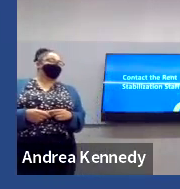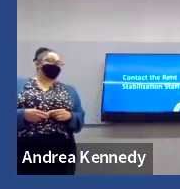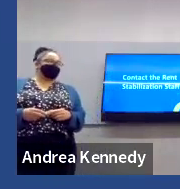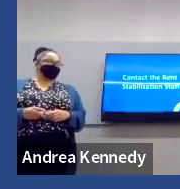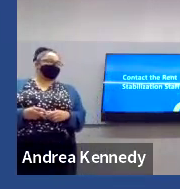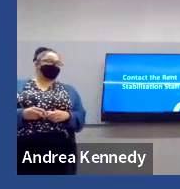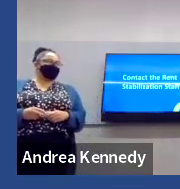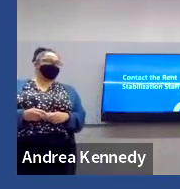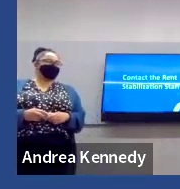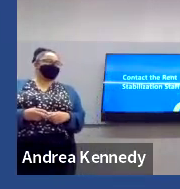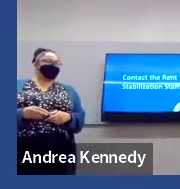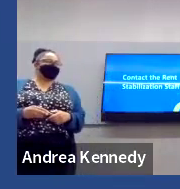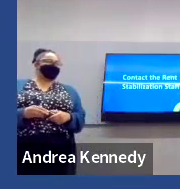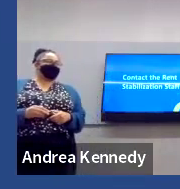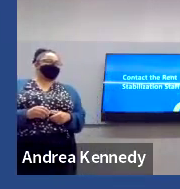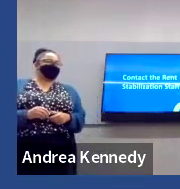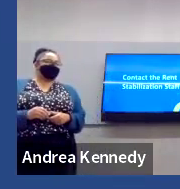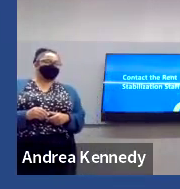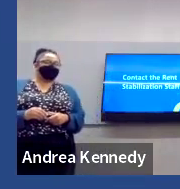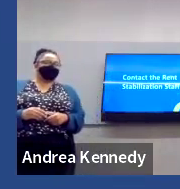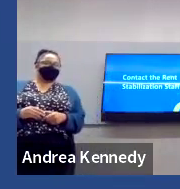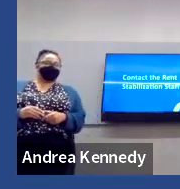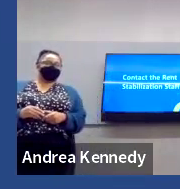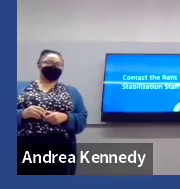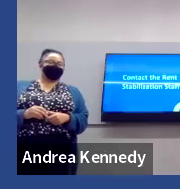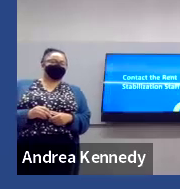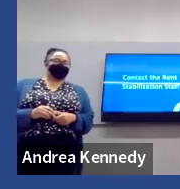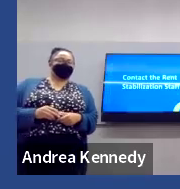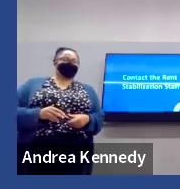preguntas así, también vamos a mandarle las presentaciones